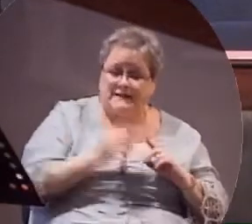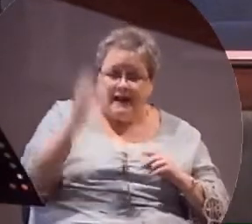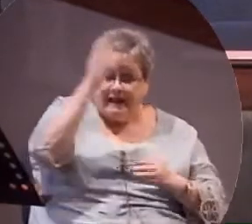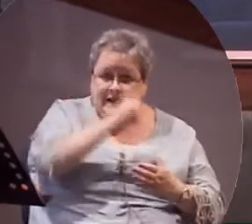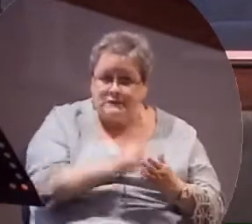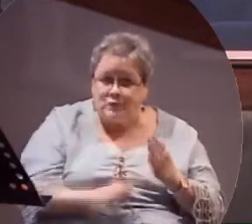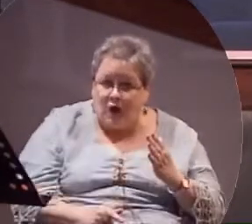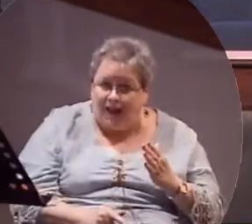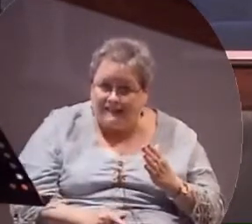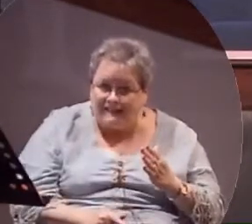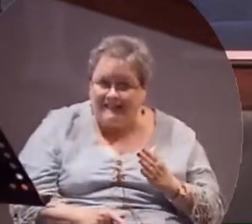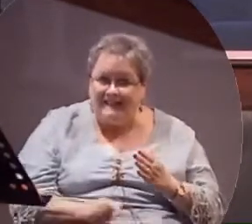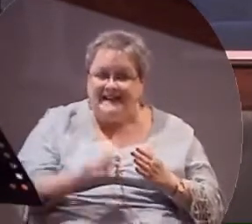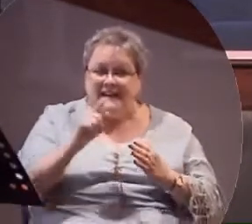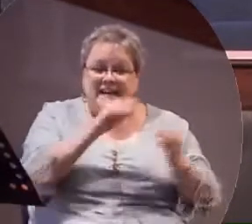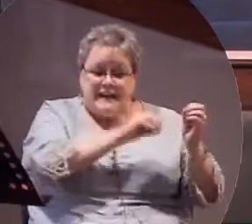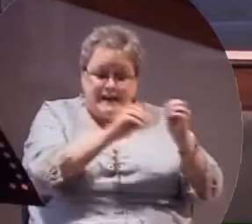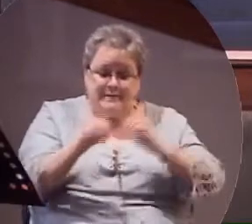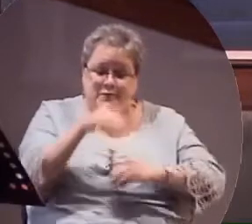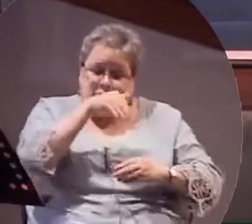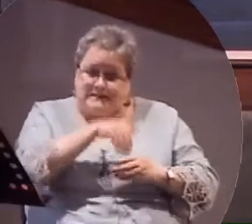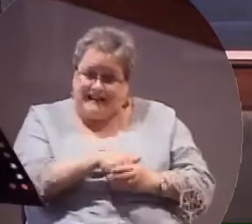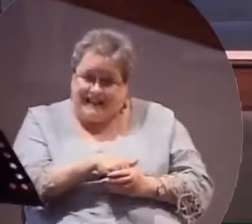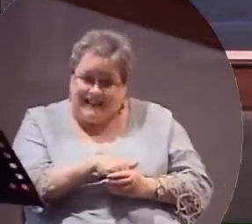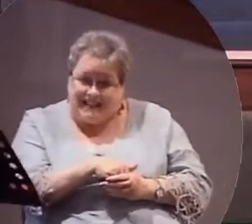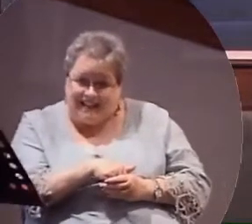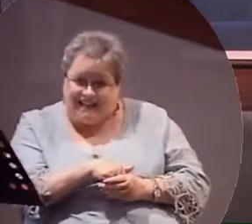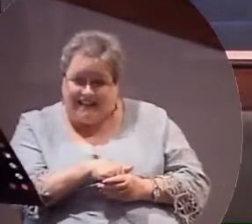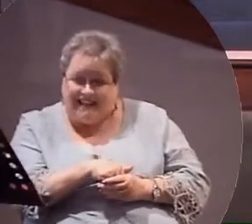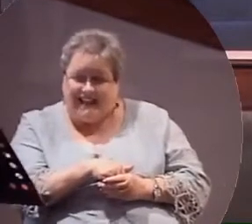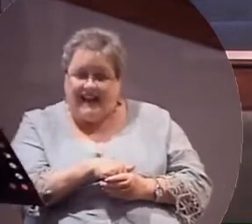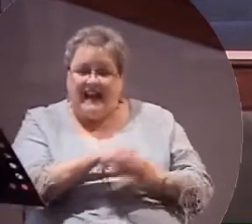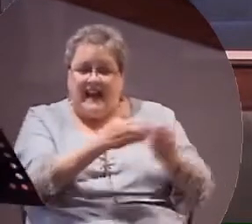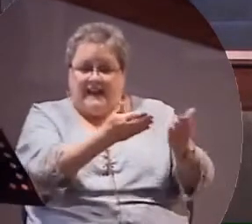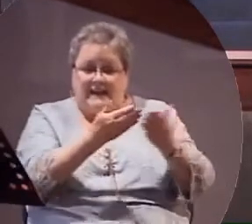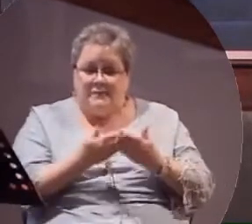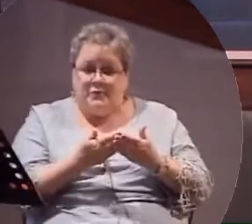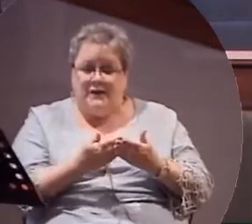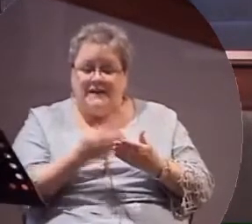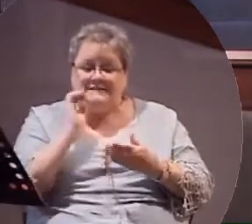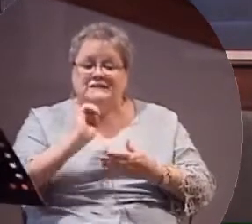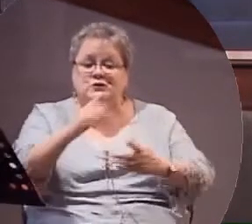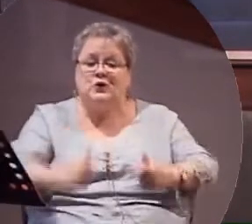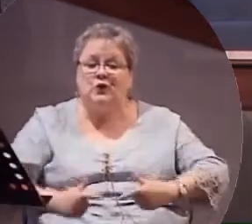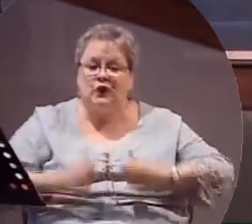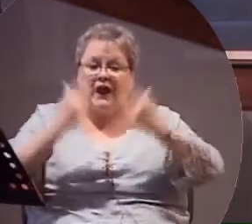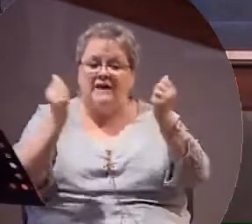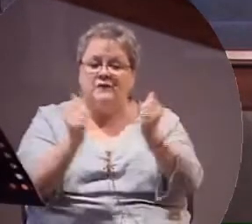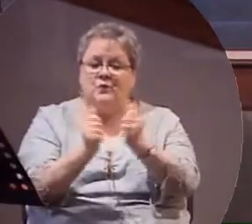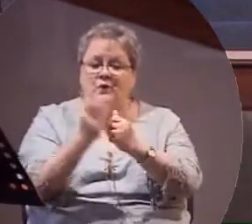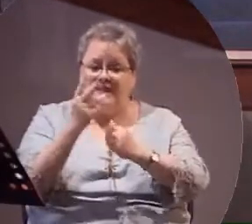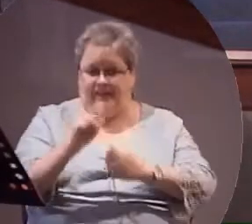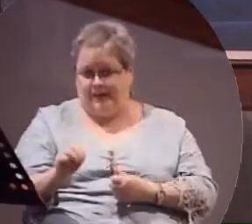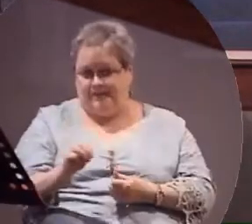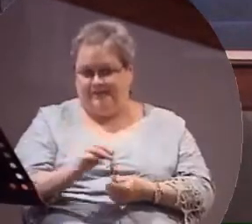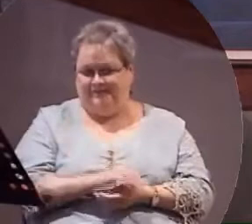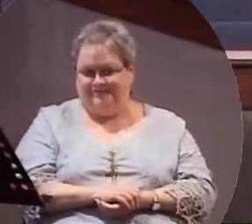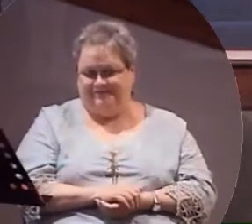what? Not only does He move in, but thank God when He moves in, He brings eternal life in with Him. Can I have an